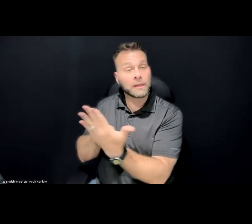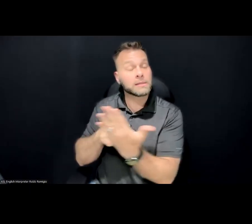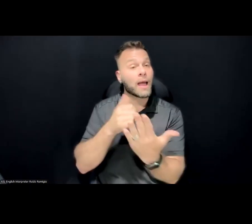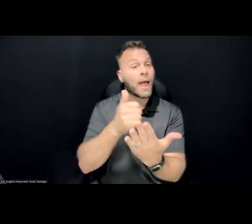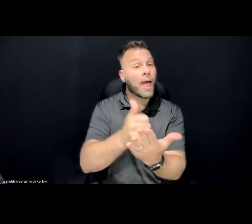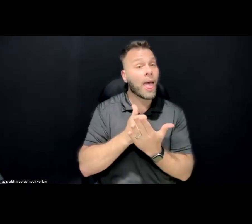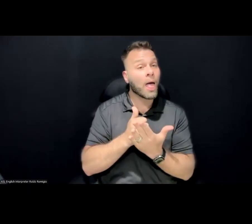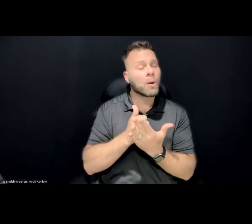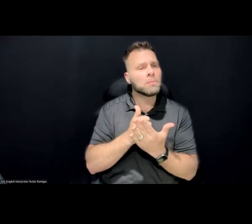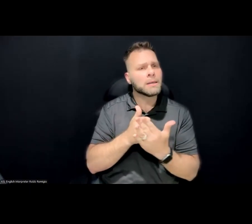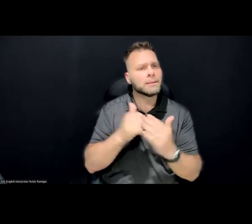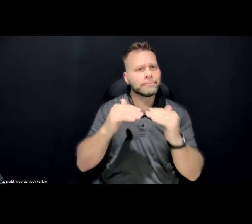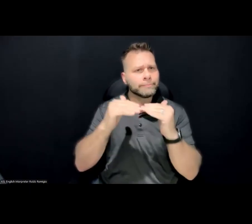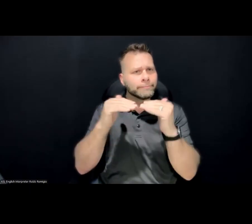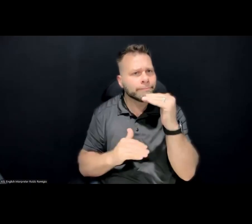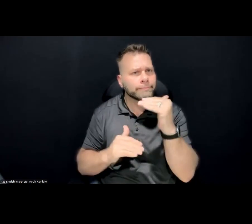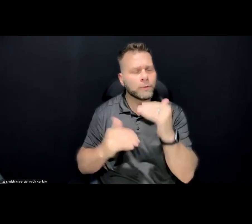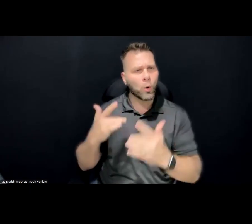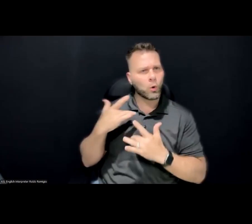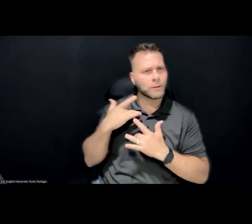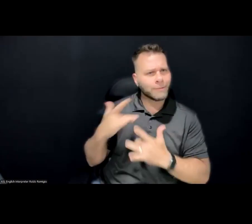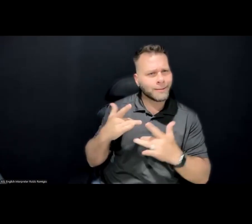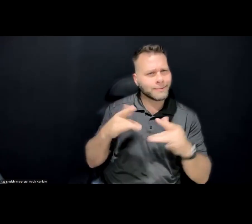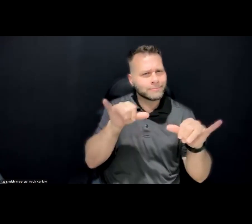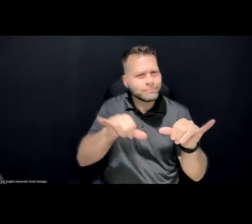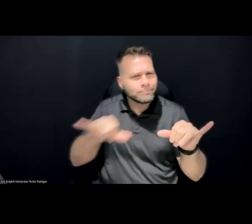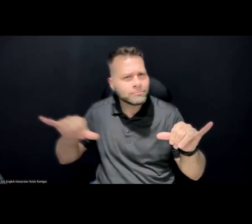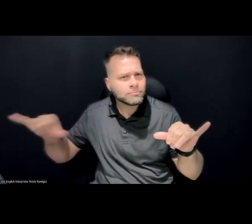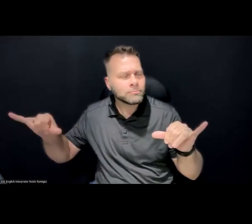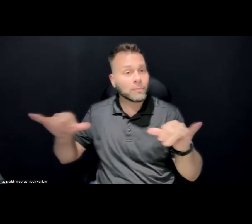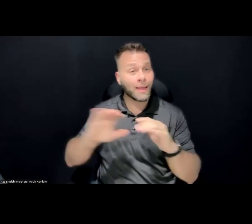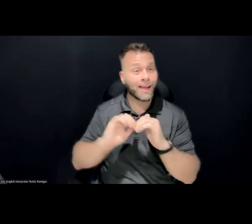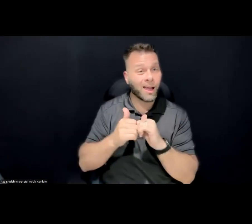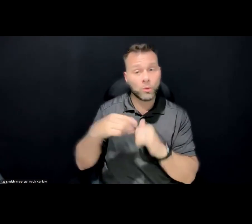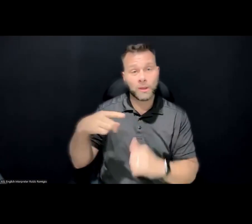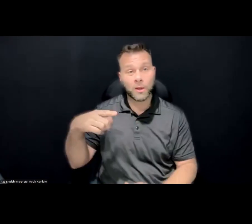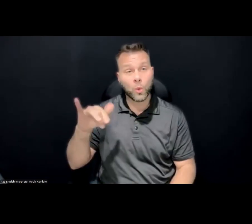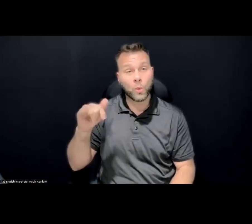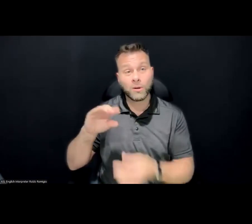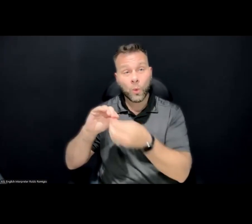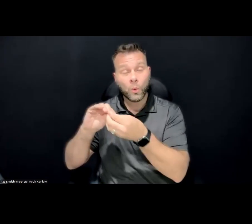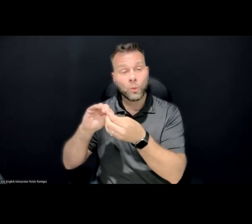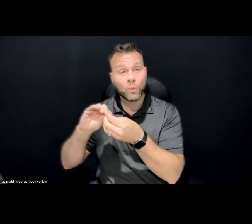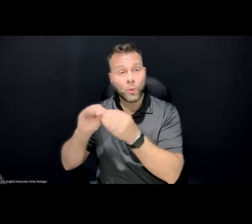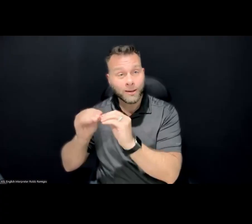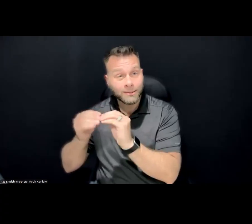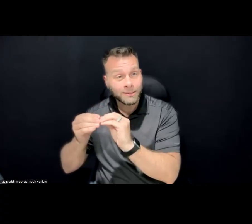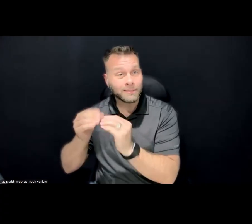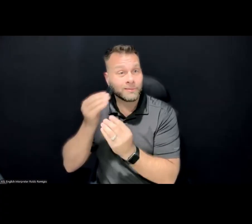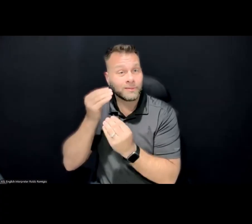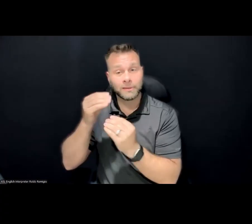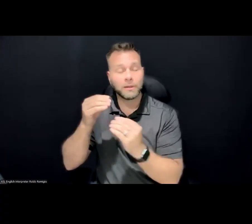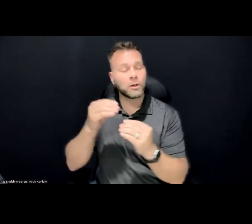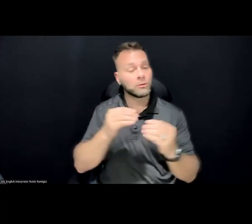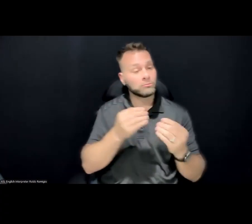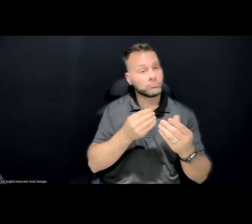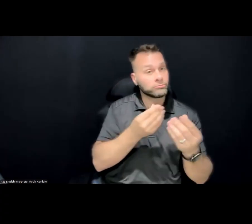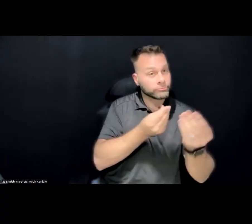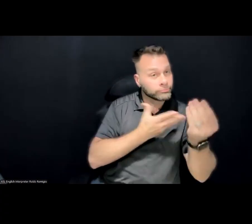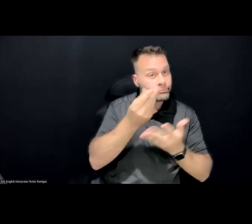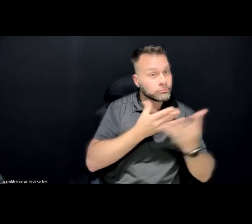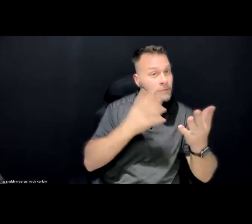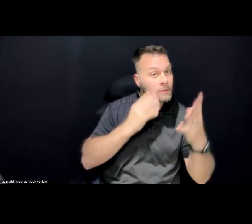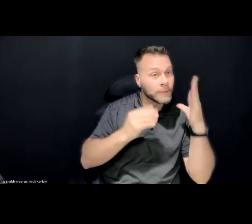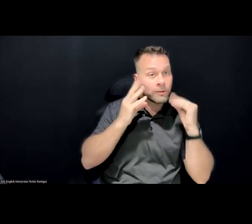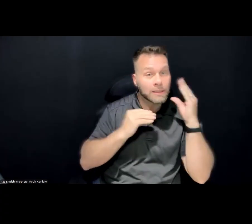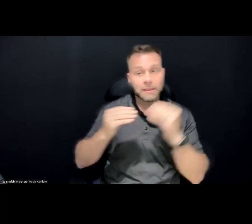trends affecting immigrant populations, combined with quantitative insights and lived experience to create compelling